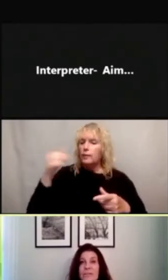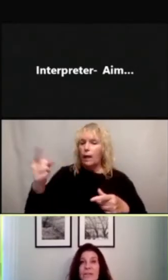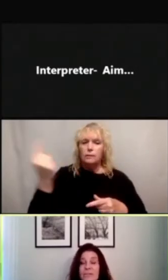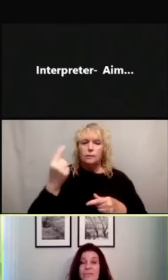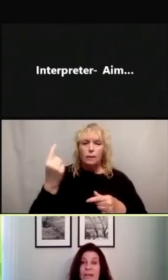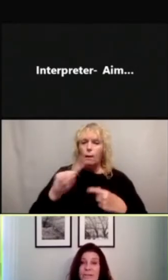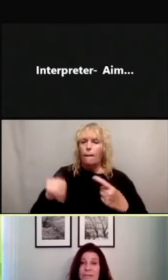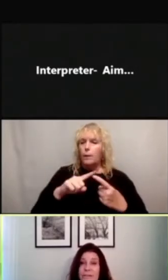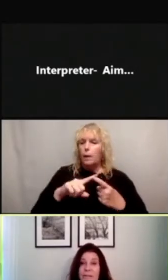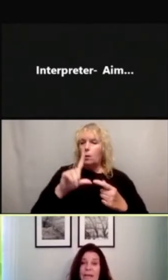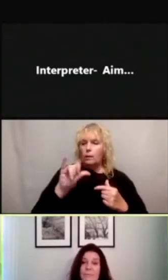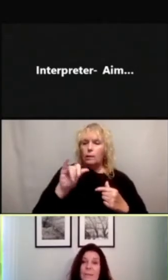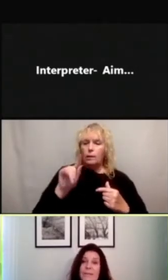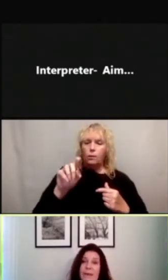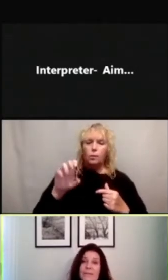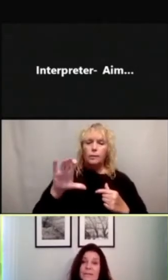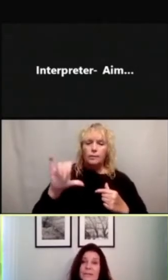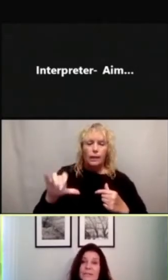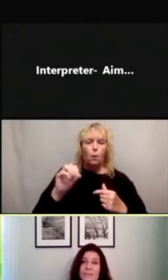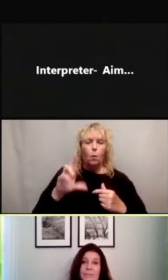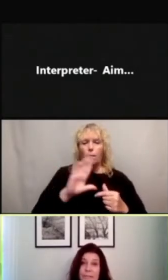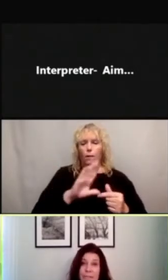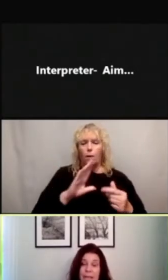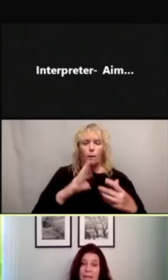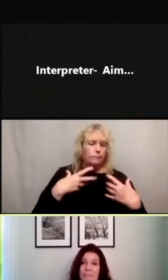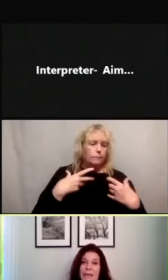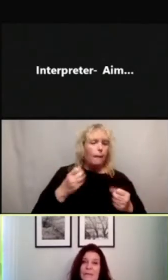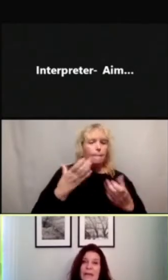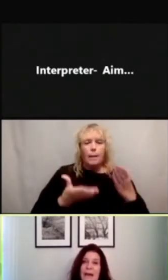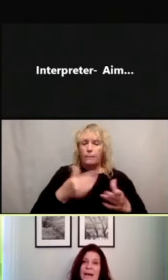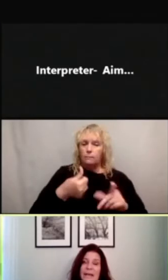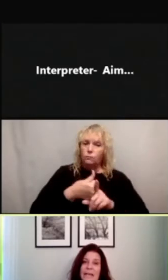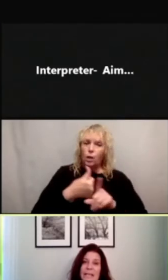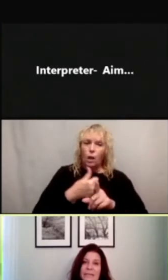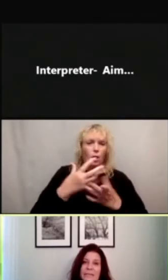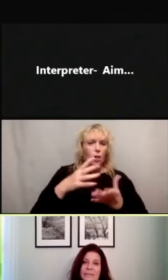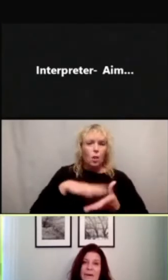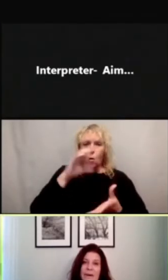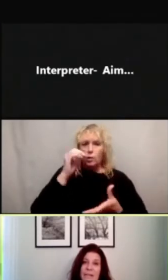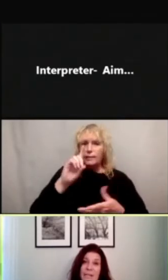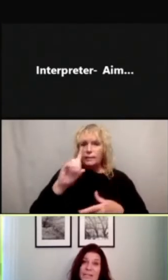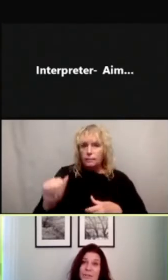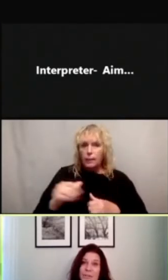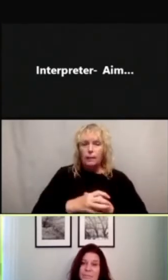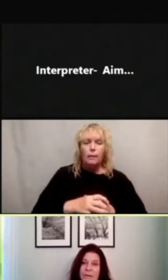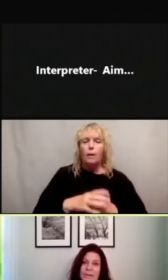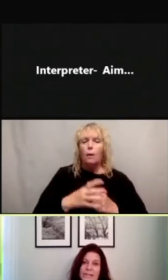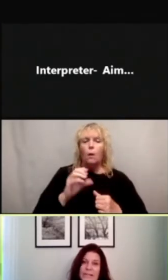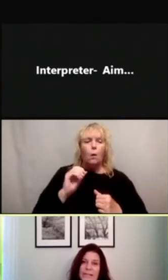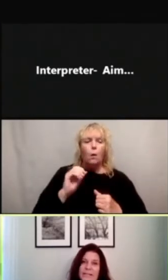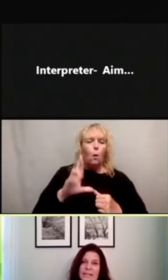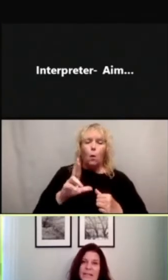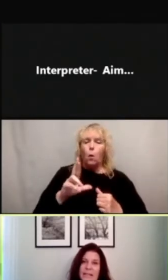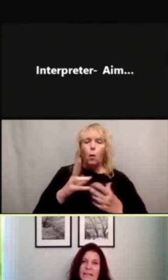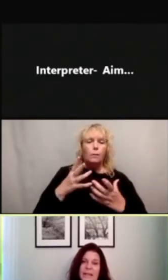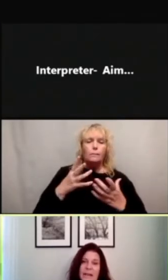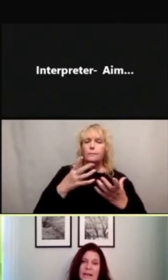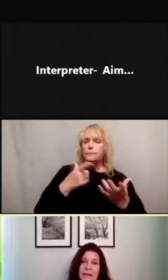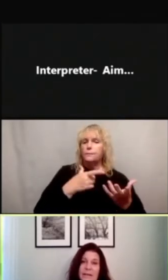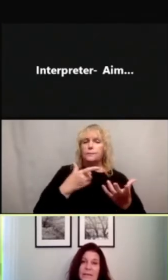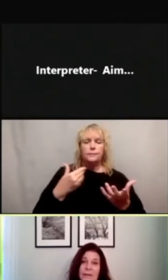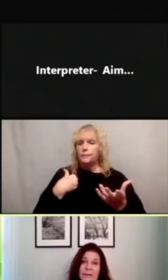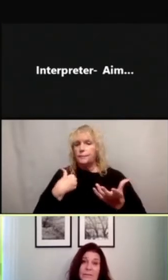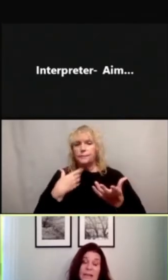or educational challenges. Maybe they have a learning disability. Maybe they had a negative educational experience and did not